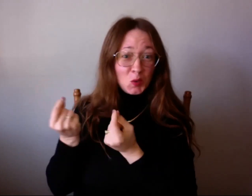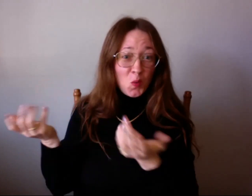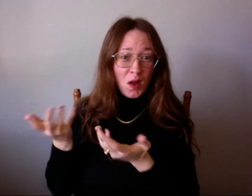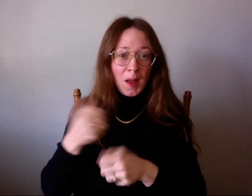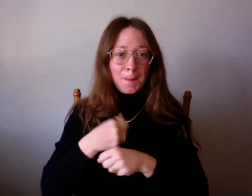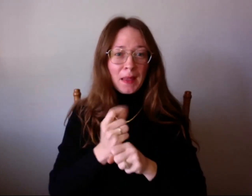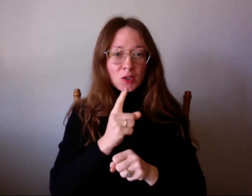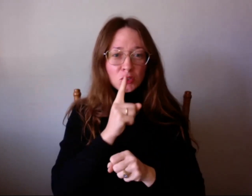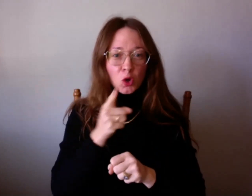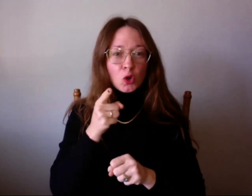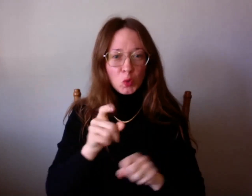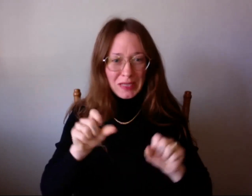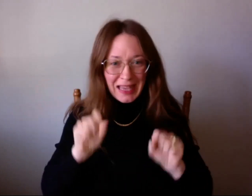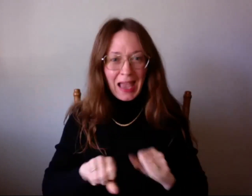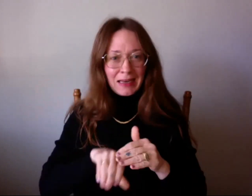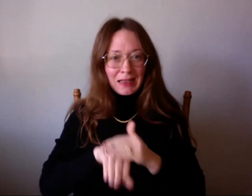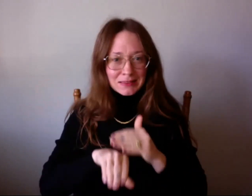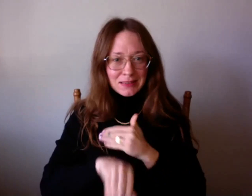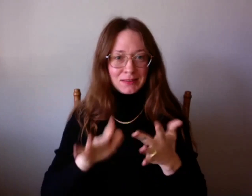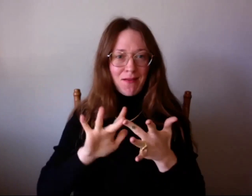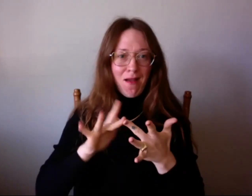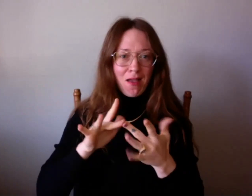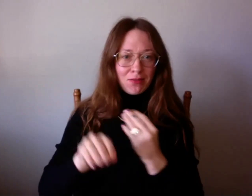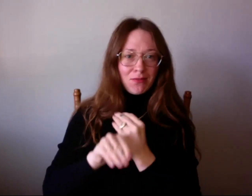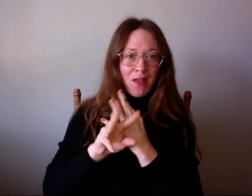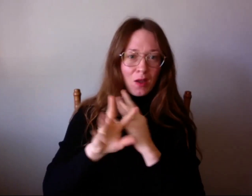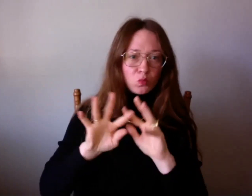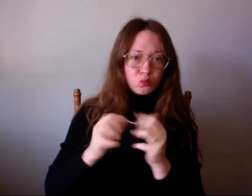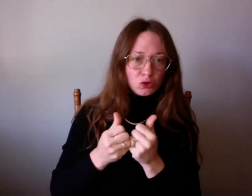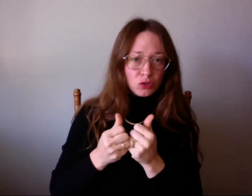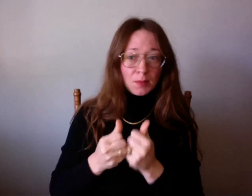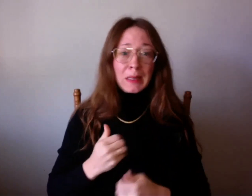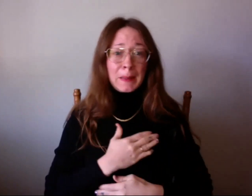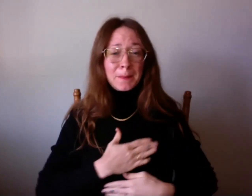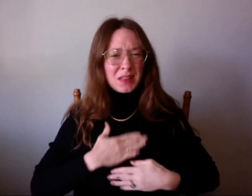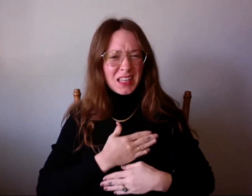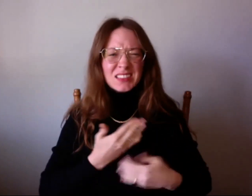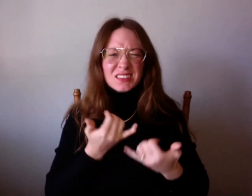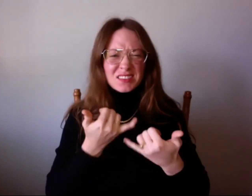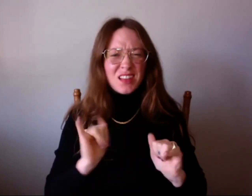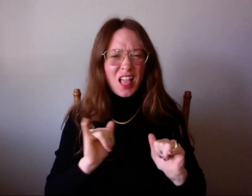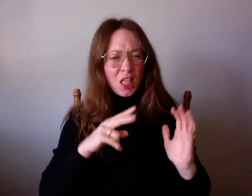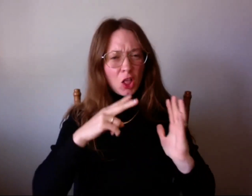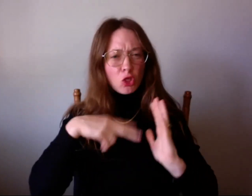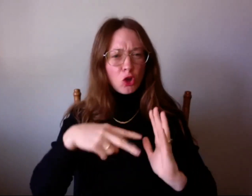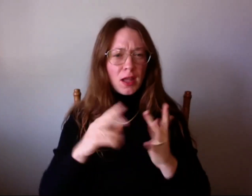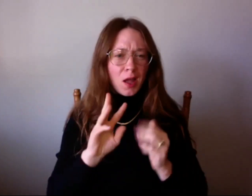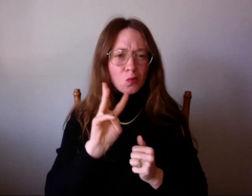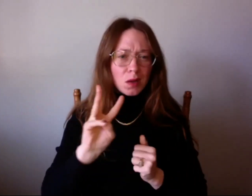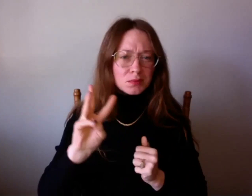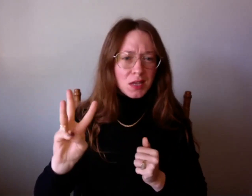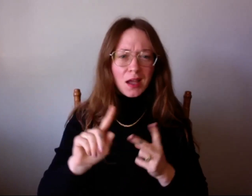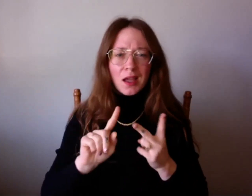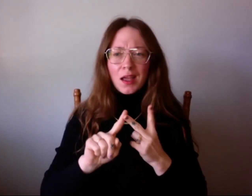week. We encourage you to explore the conference website, develop your participant profile, view the